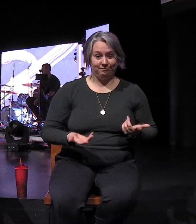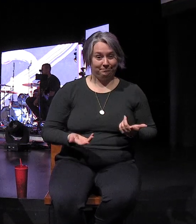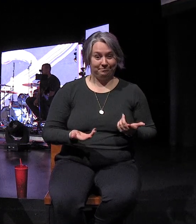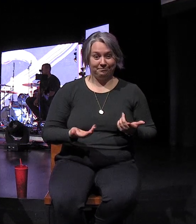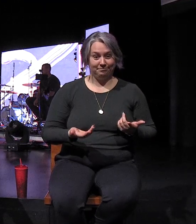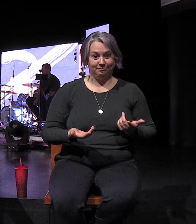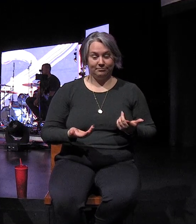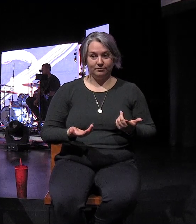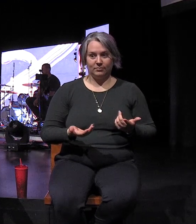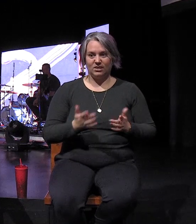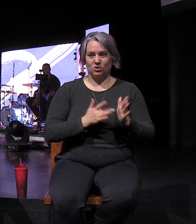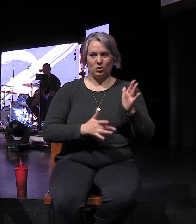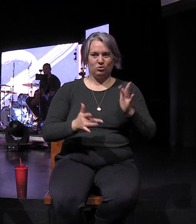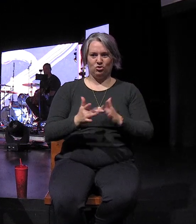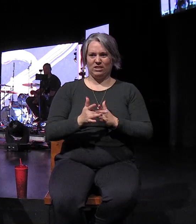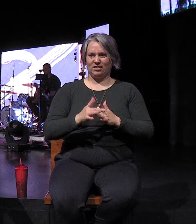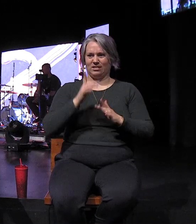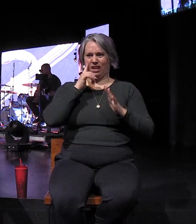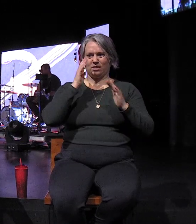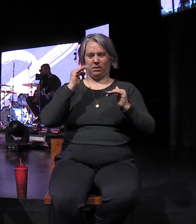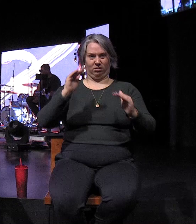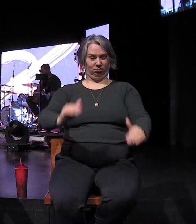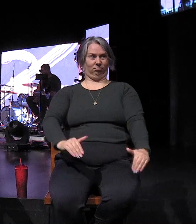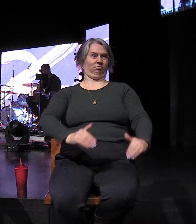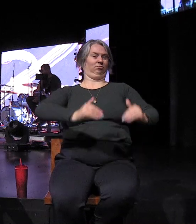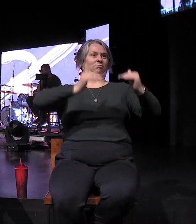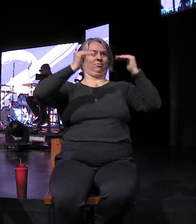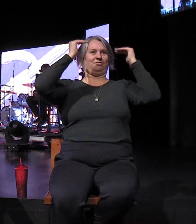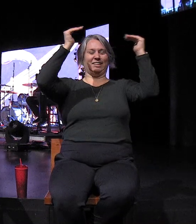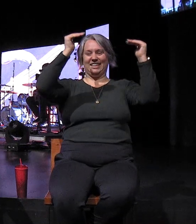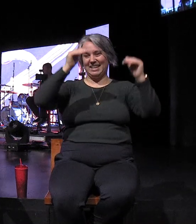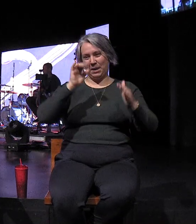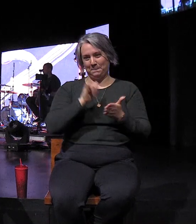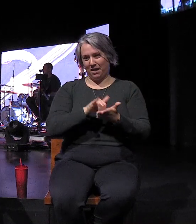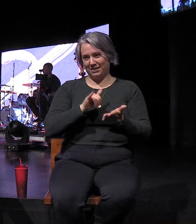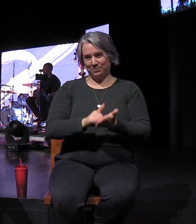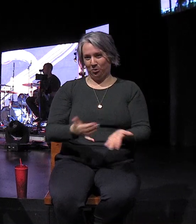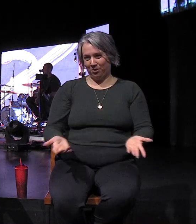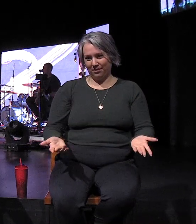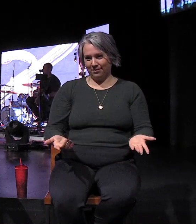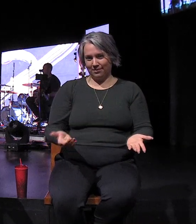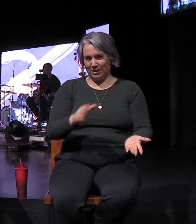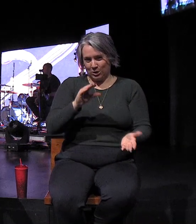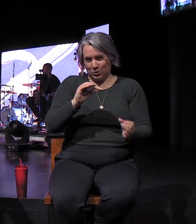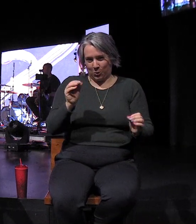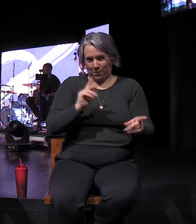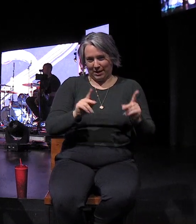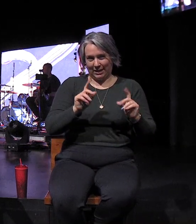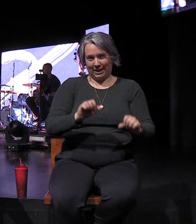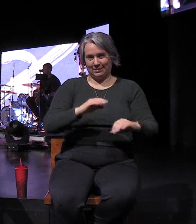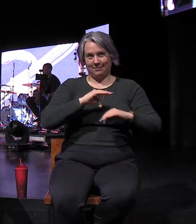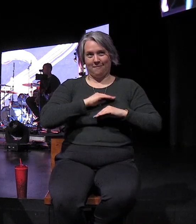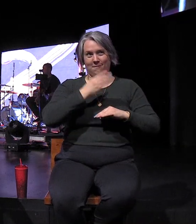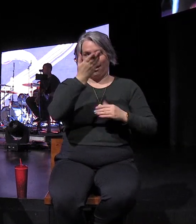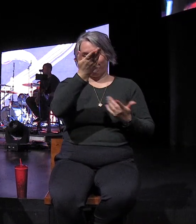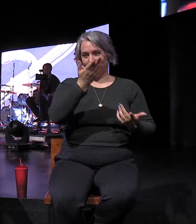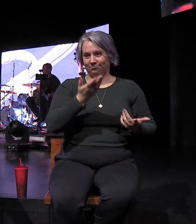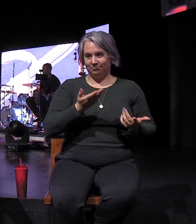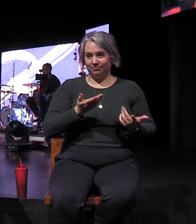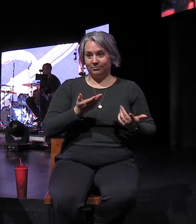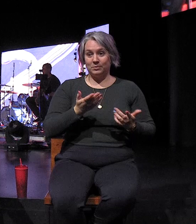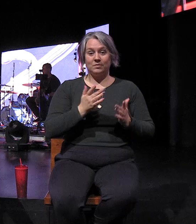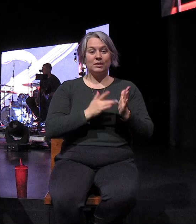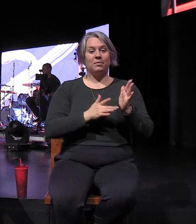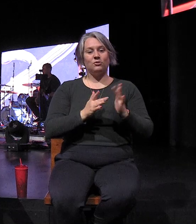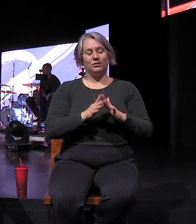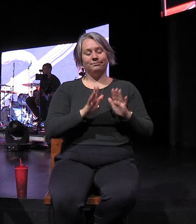one could stand there and say, oh, I've kept all those commandments from my youth. But Jesus just kind of overlooked that, didn't address him